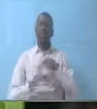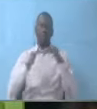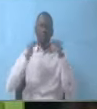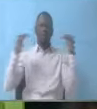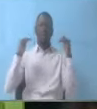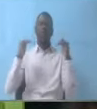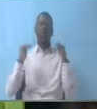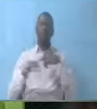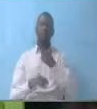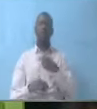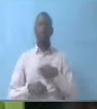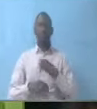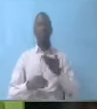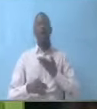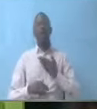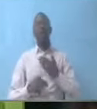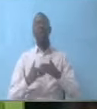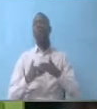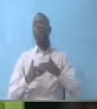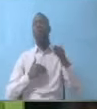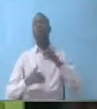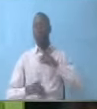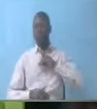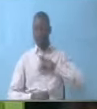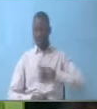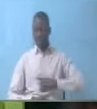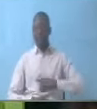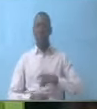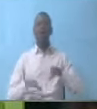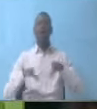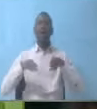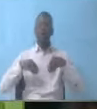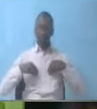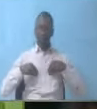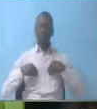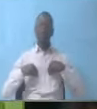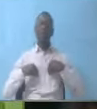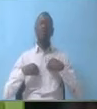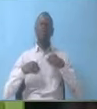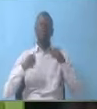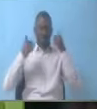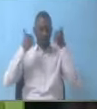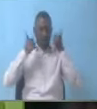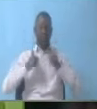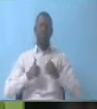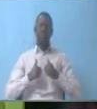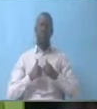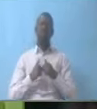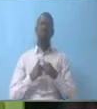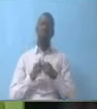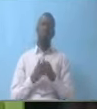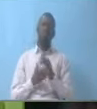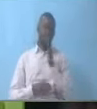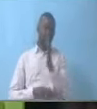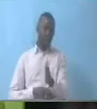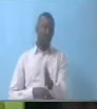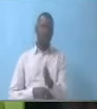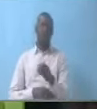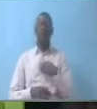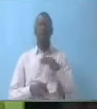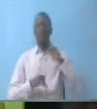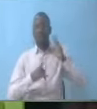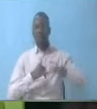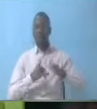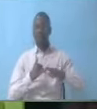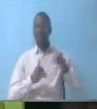of extra patience to allow the due process to take its proper course. And at the end of